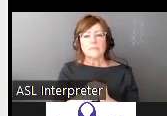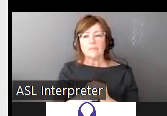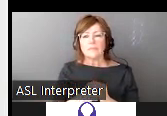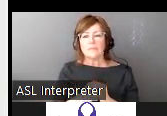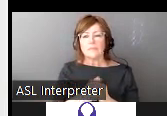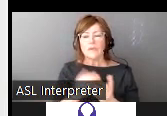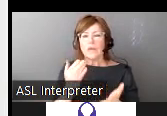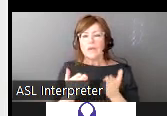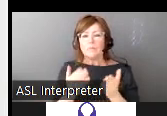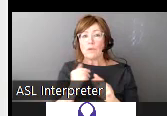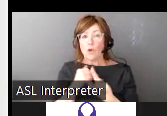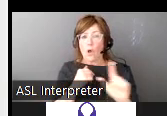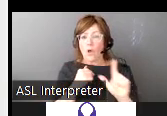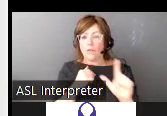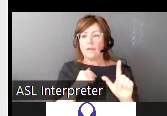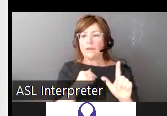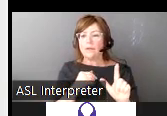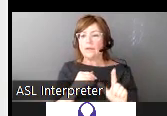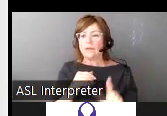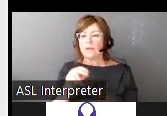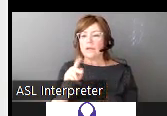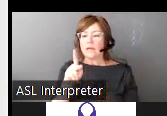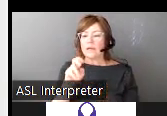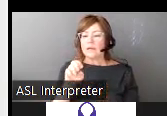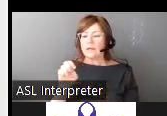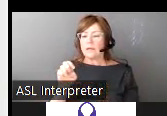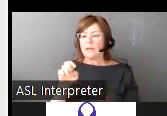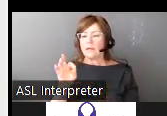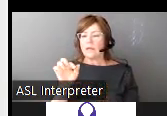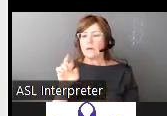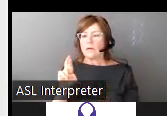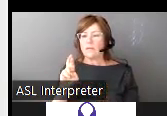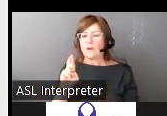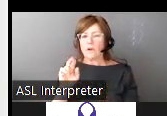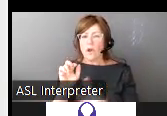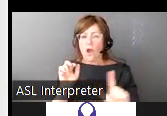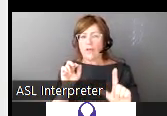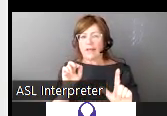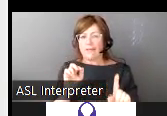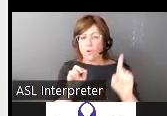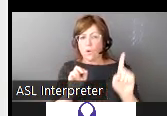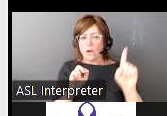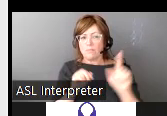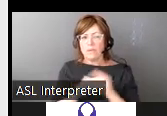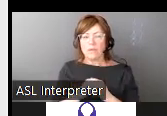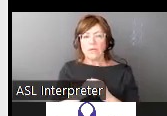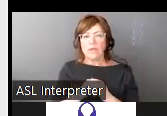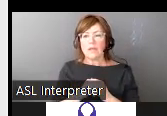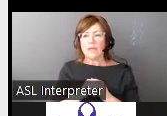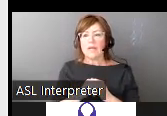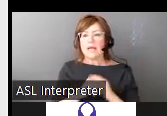Maybe on the left side, you can scroll up. Can you scroll up a little yes, bit? Yeah, which and then